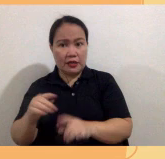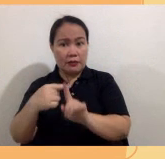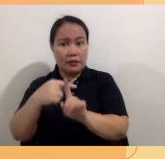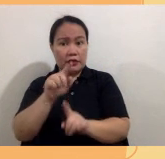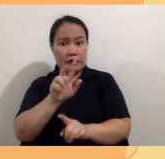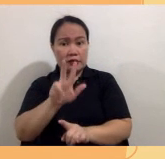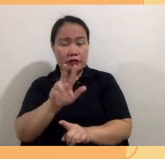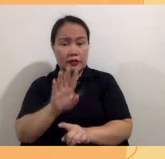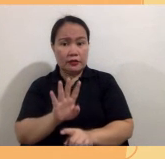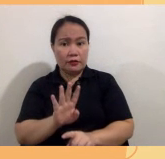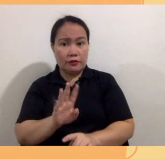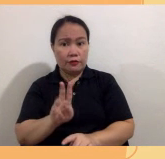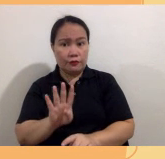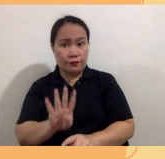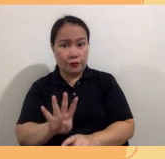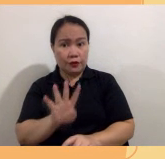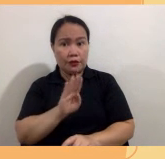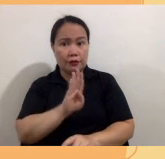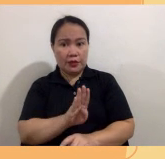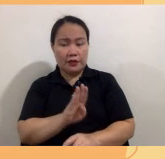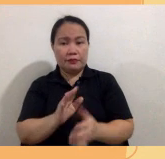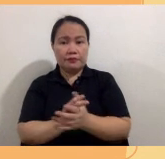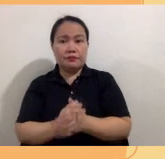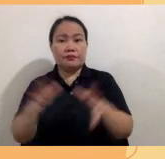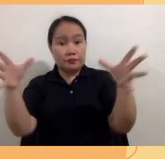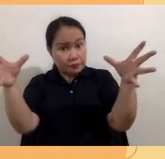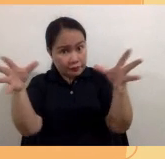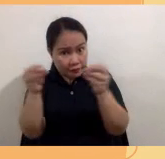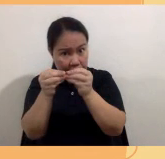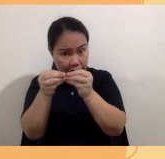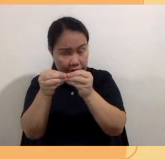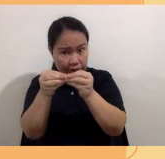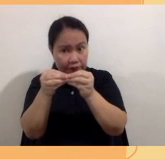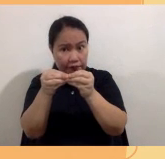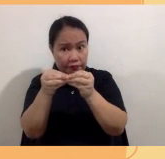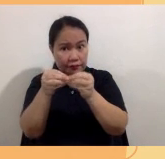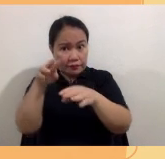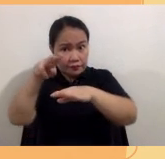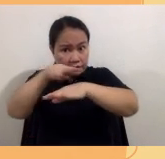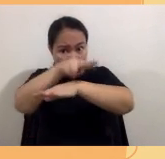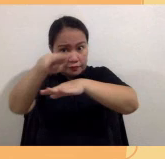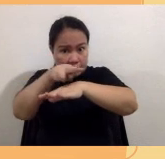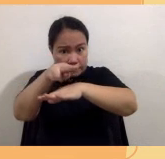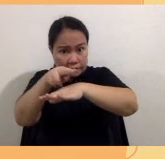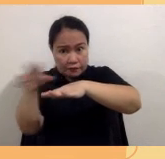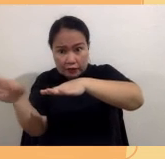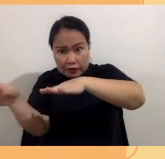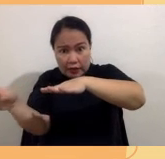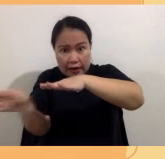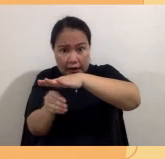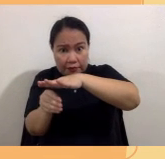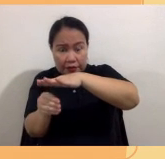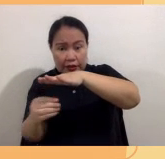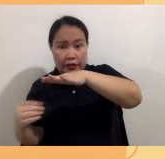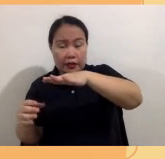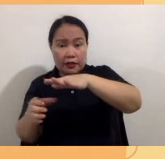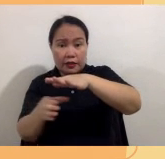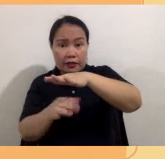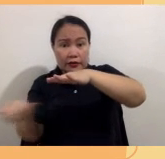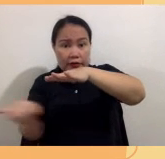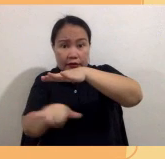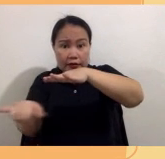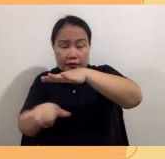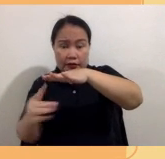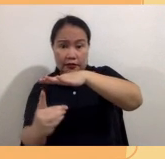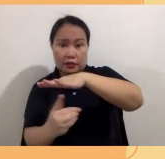So, first step, add the numerator. So, we will have 2A plus 3. Next, copy the common denominator. What is